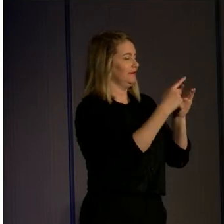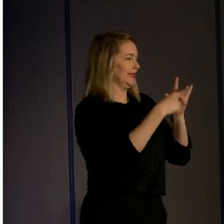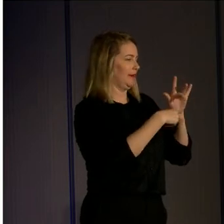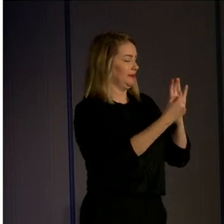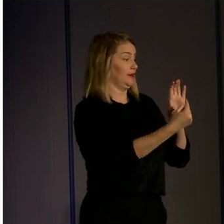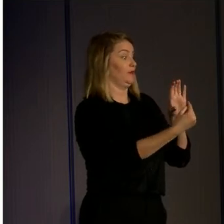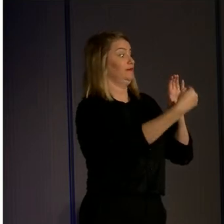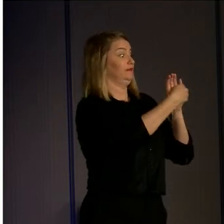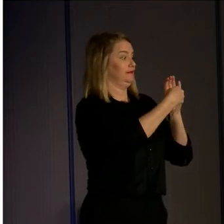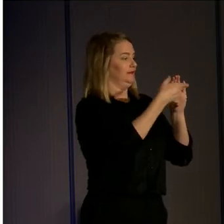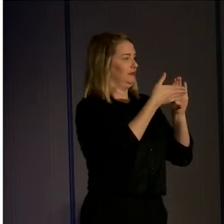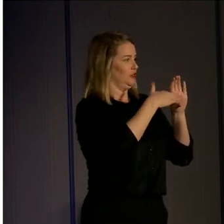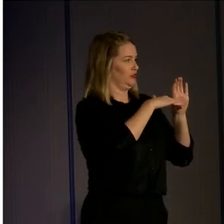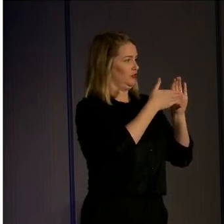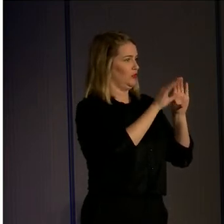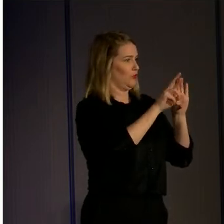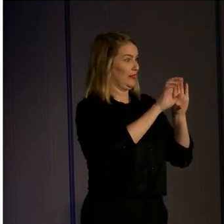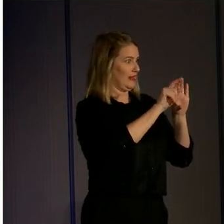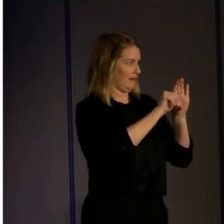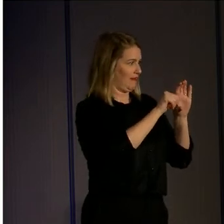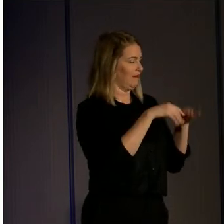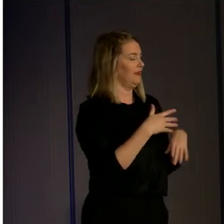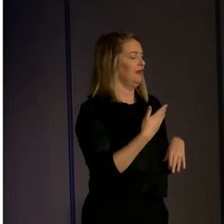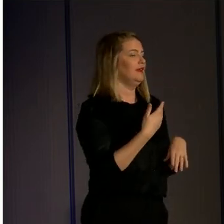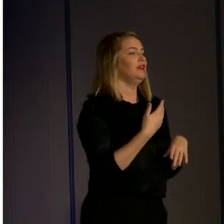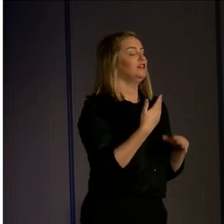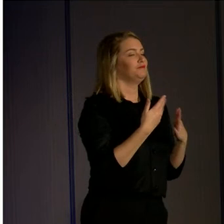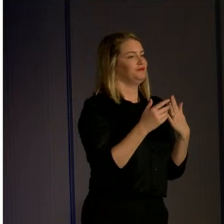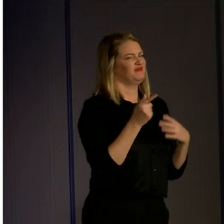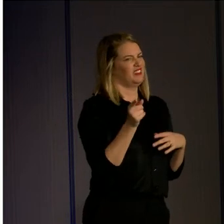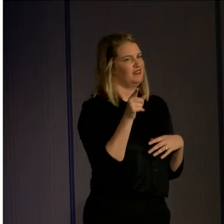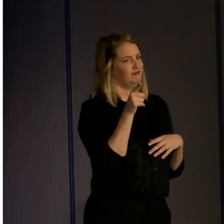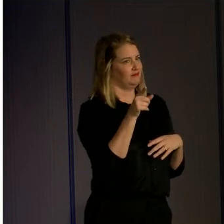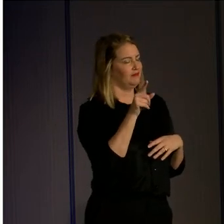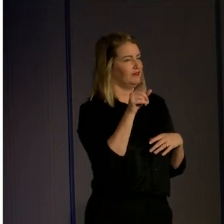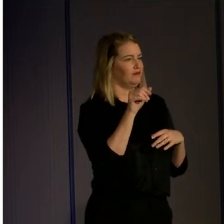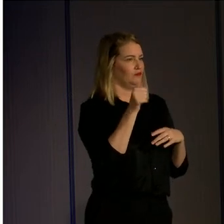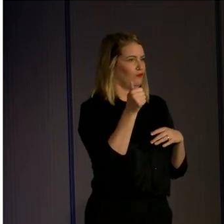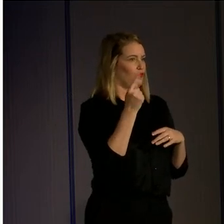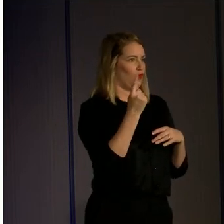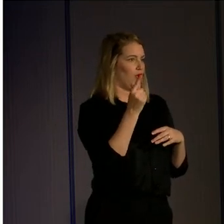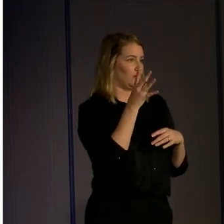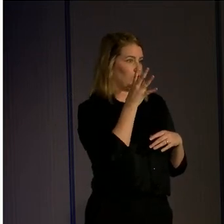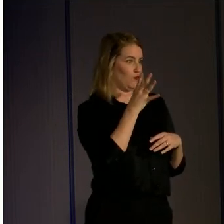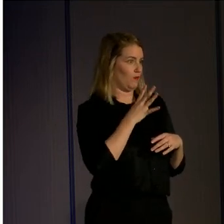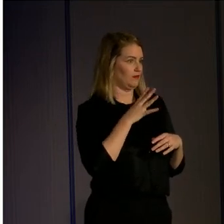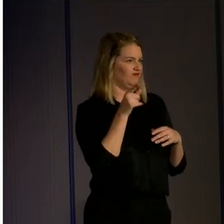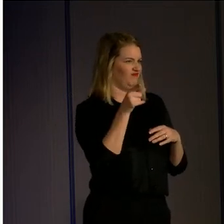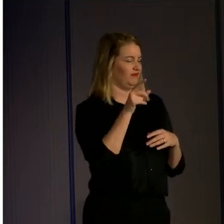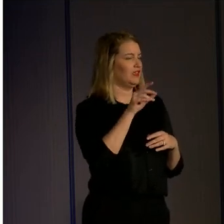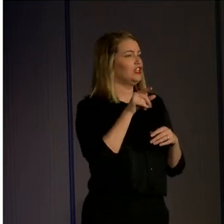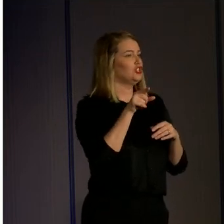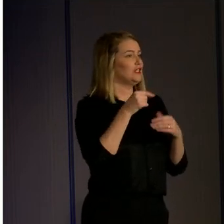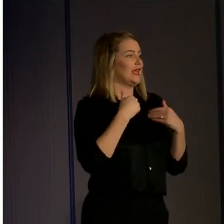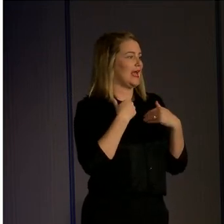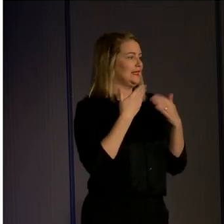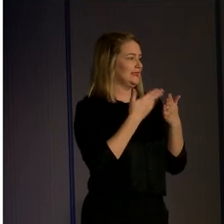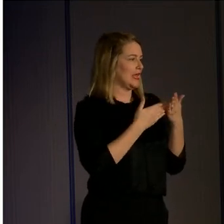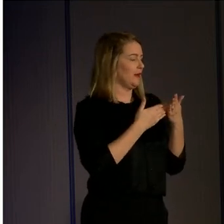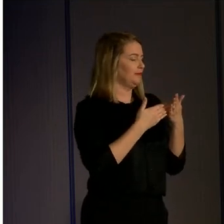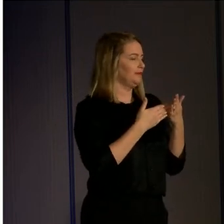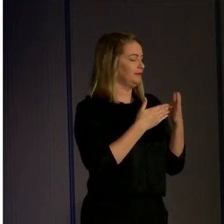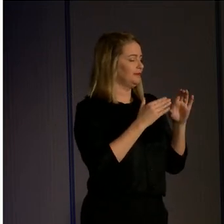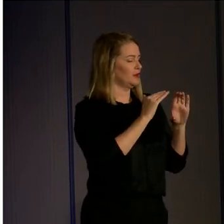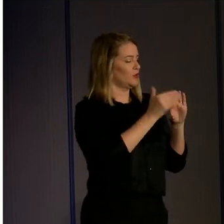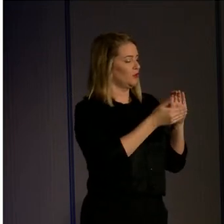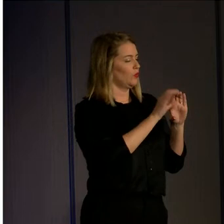I brought over a friend of mine, Victor Saar, and his wife, Carol Karen, and she has cornea issues. She's